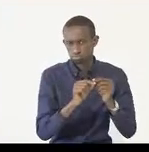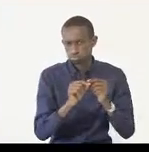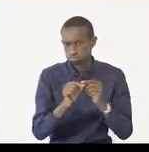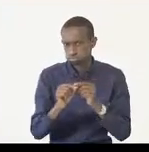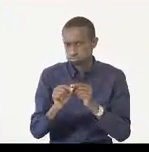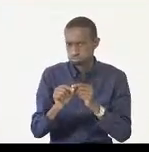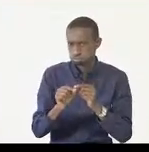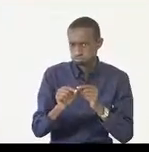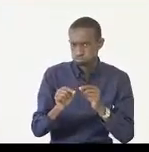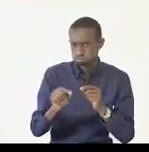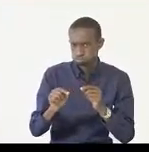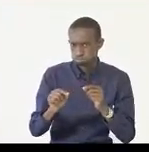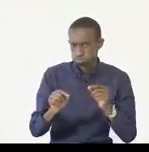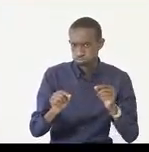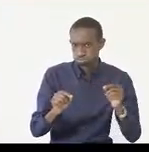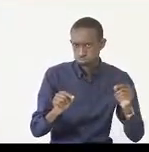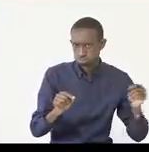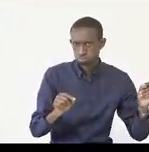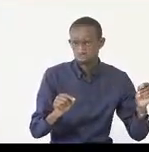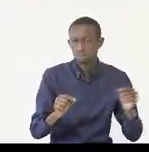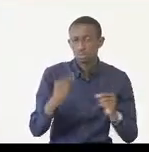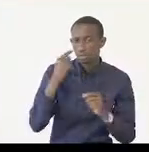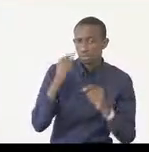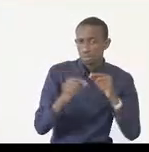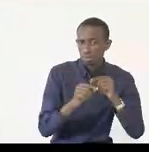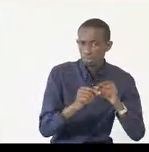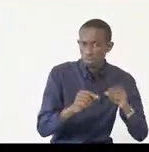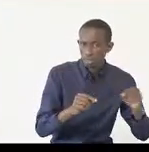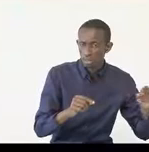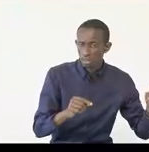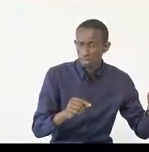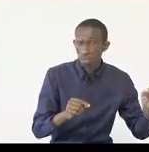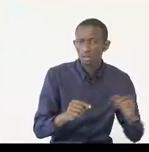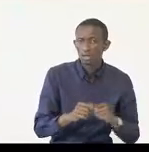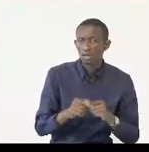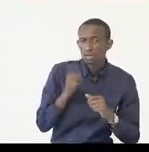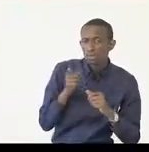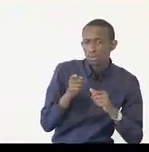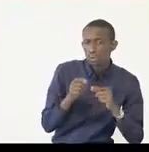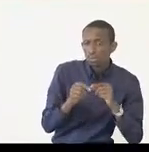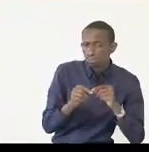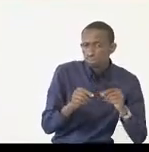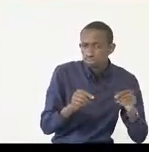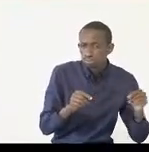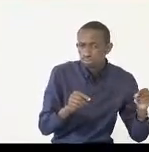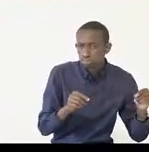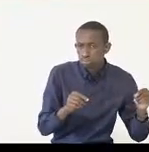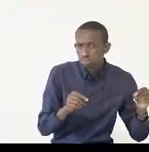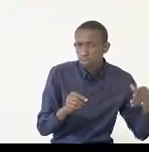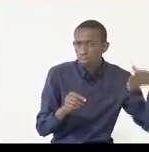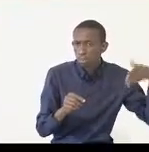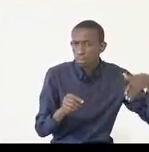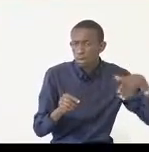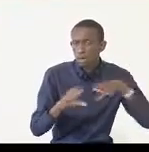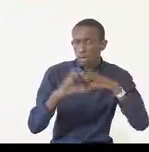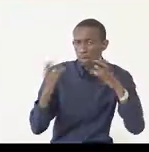joining the two. As you see this line, it is not going straight into the center of another ball number